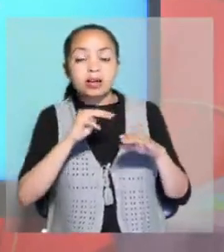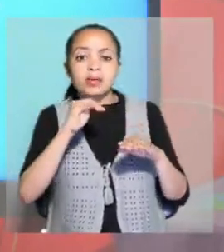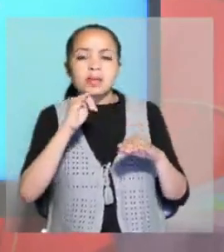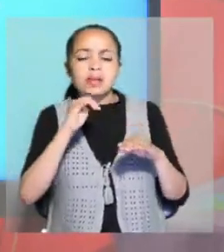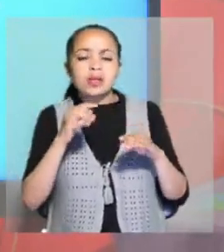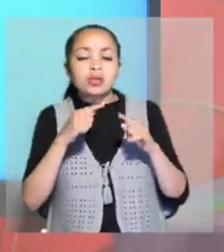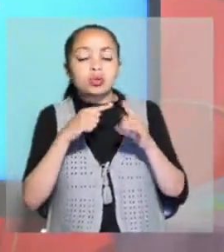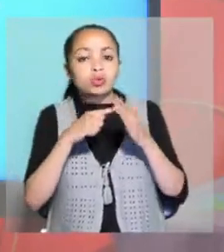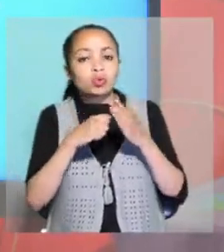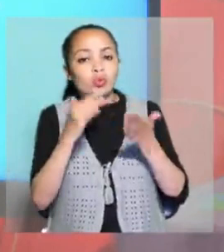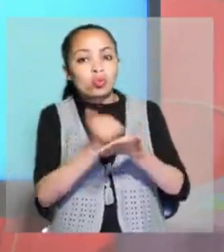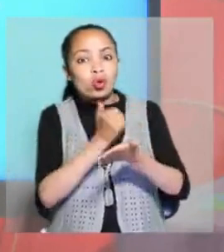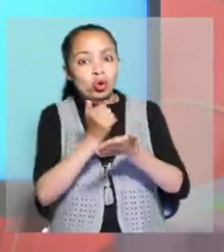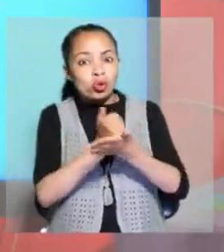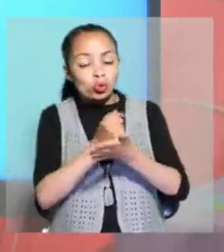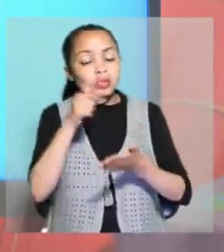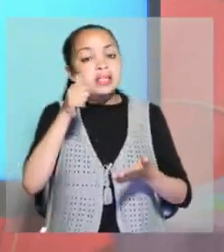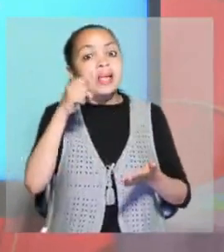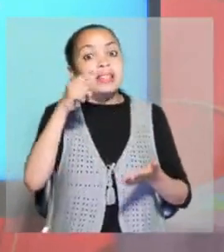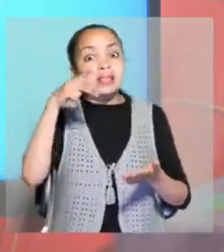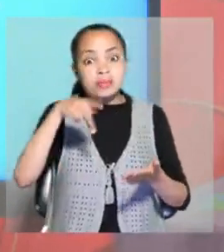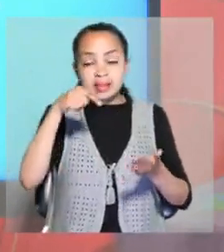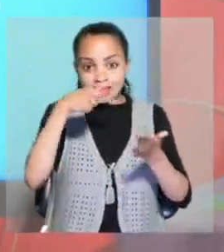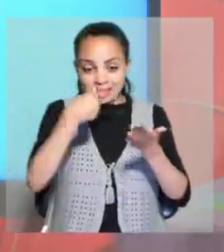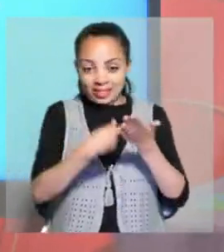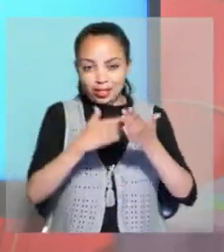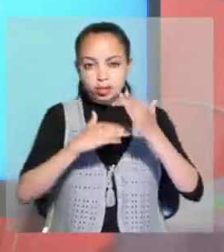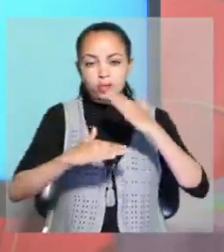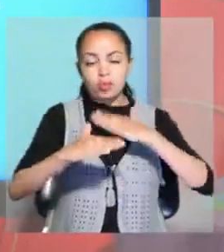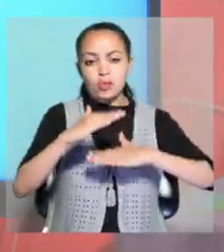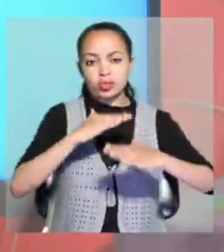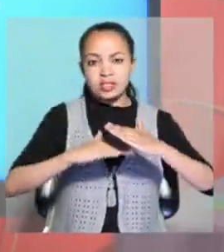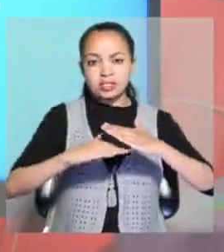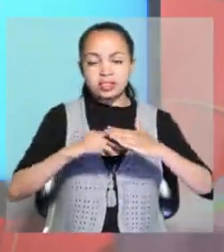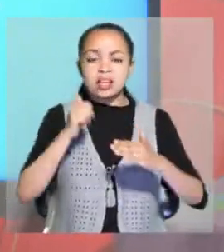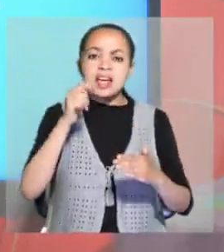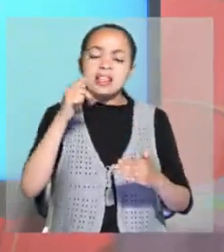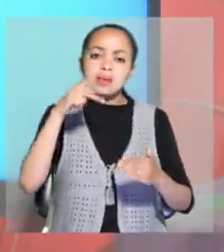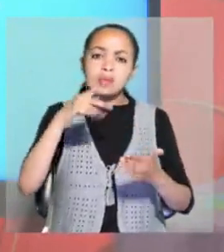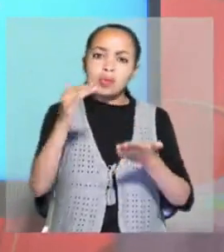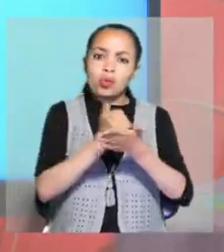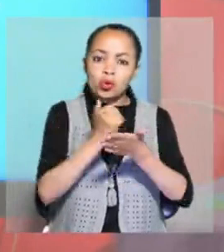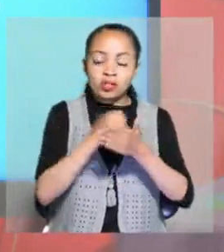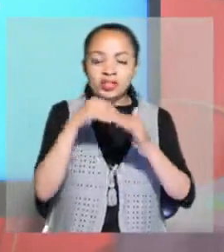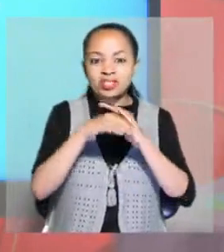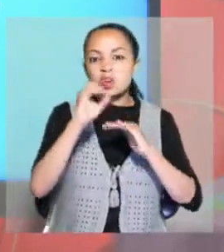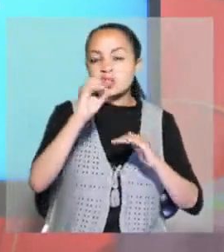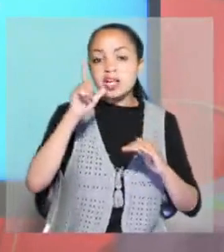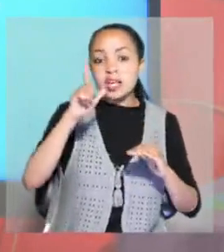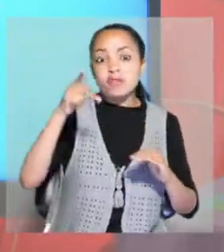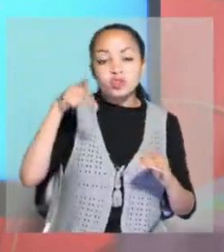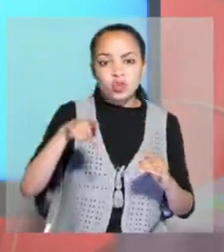a great deal of ATP during this process. A great deal of ATP is produced by oxidative level